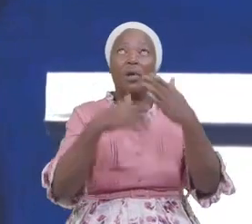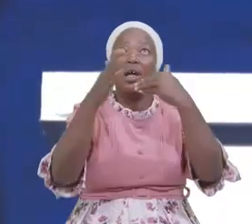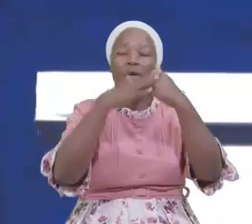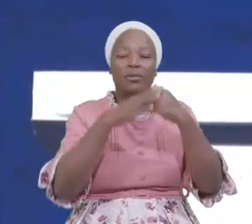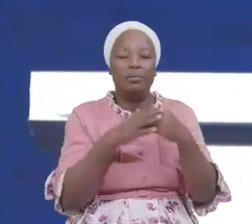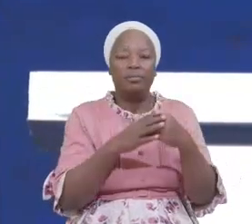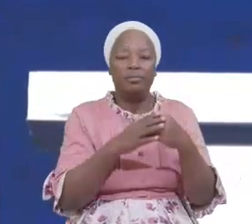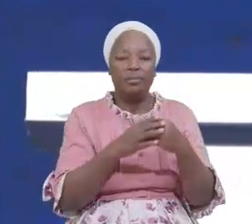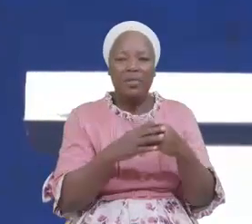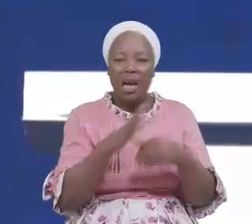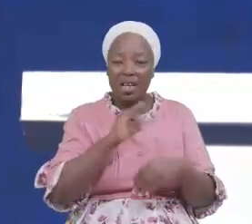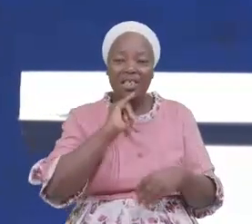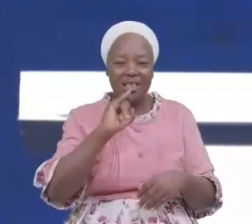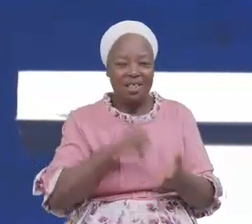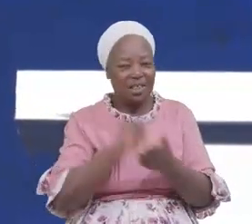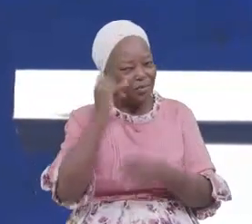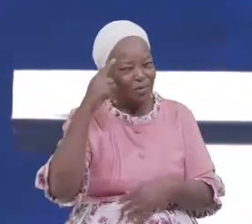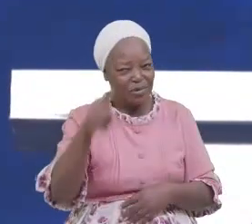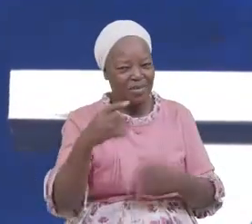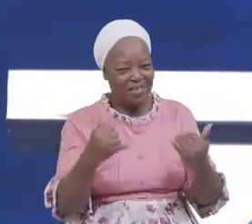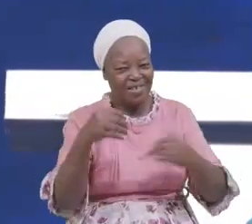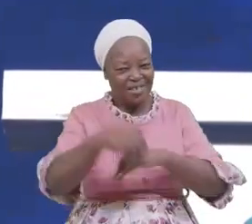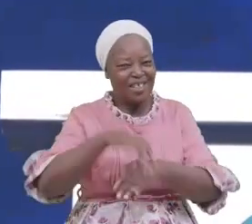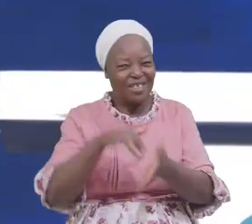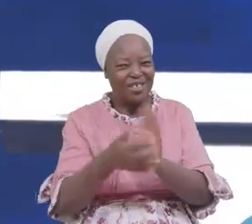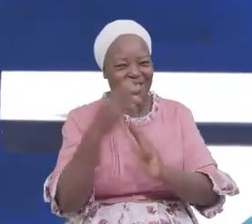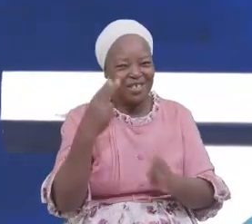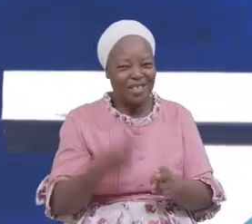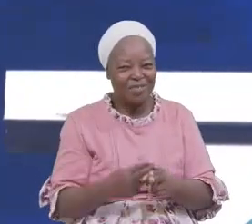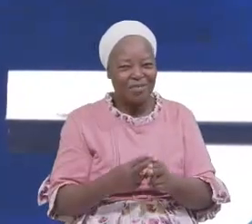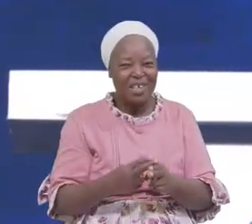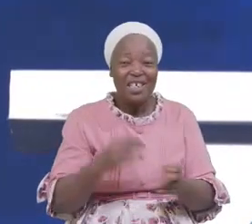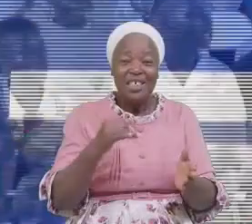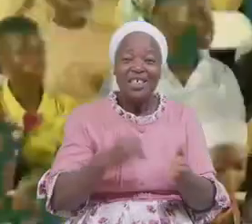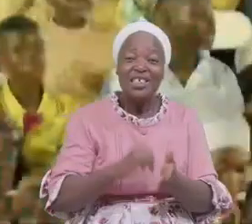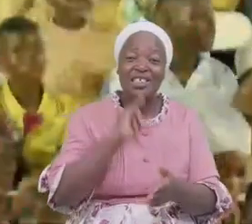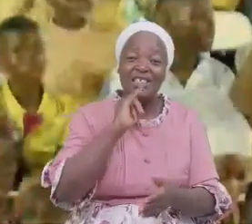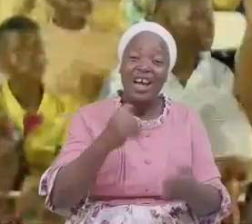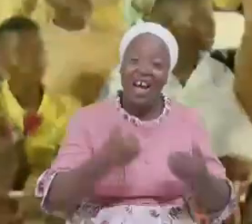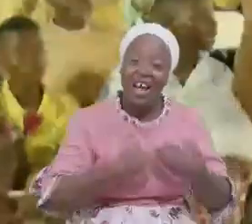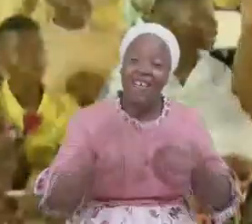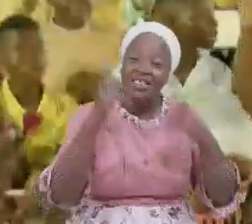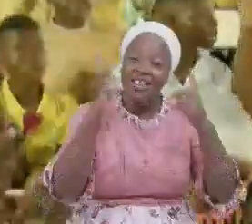And it's for you tonight. I said it has come to you tonight.